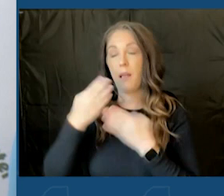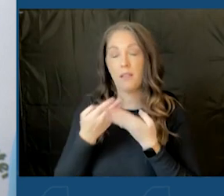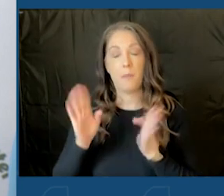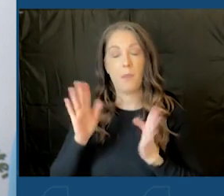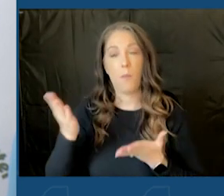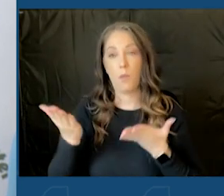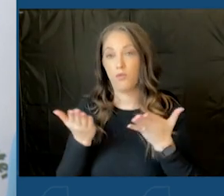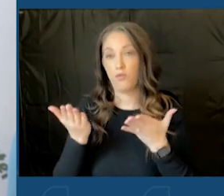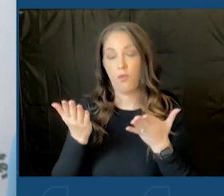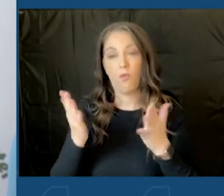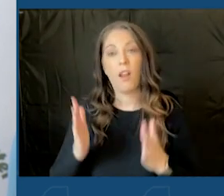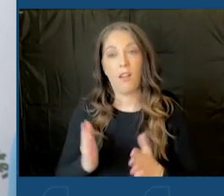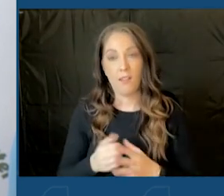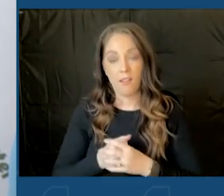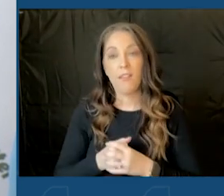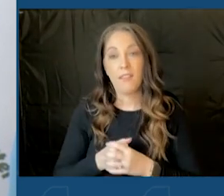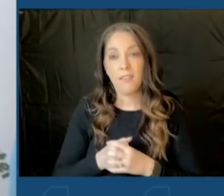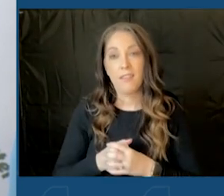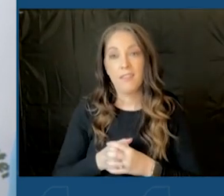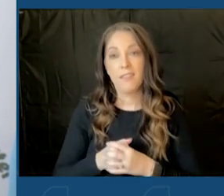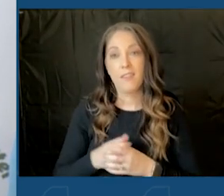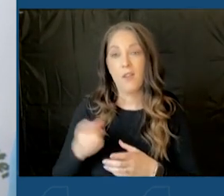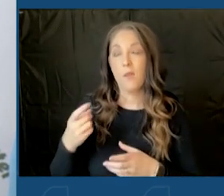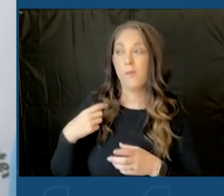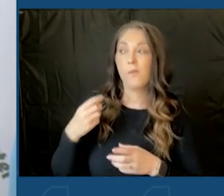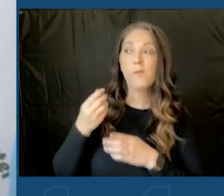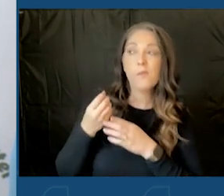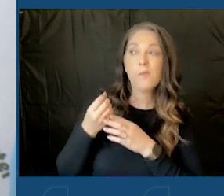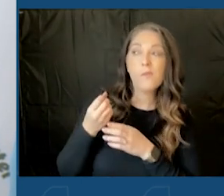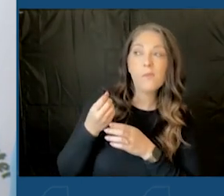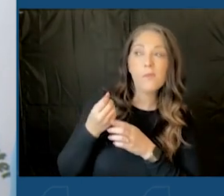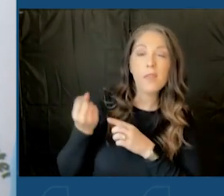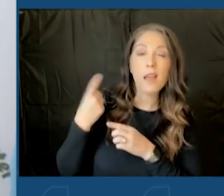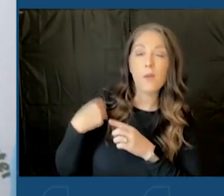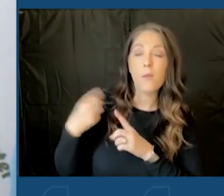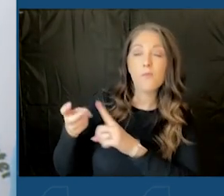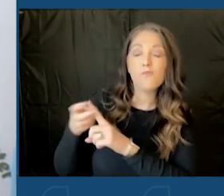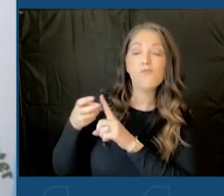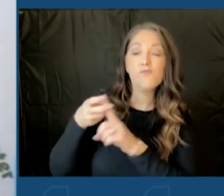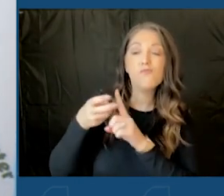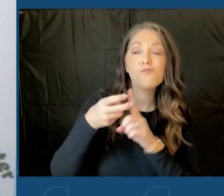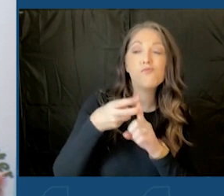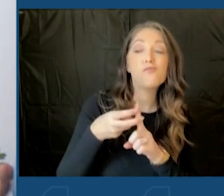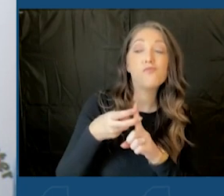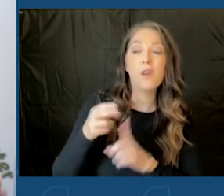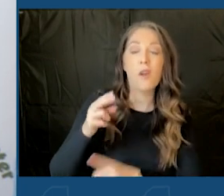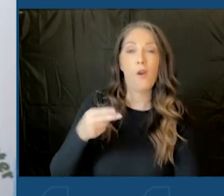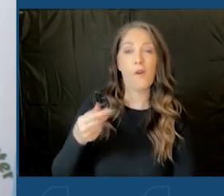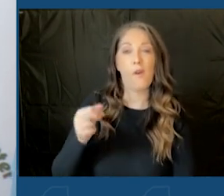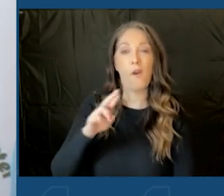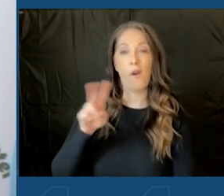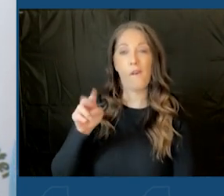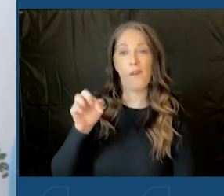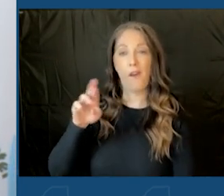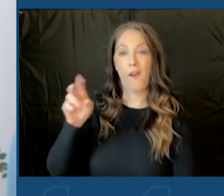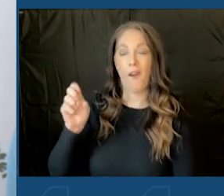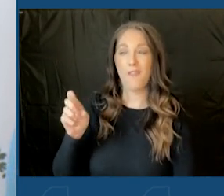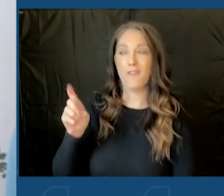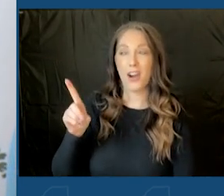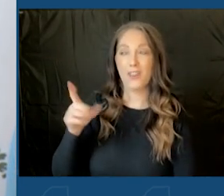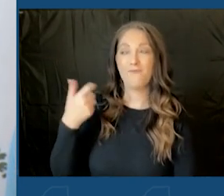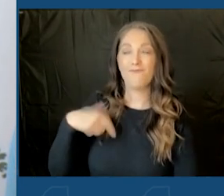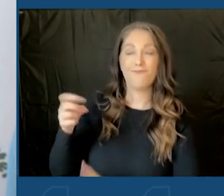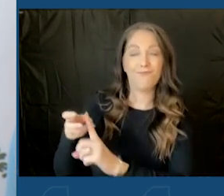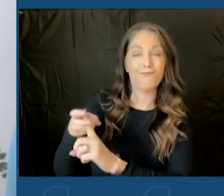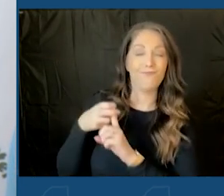ago, we were trying to recruit the all-star team to run our state, and we were able to recruit her out of Harvard, so they haven't forgiven me yet, but we are blessed to have Dr. Mary